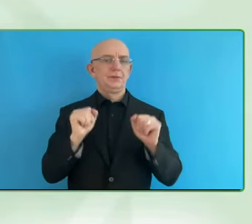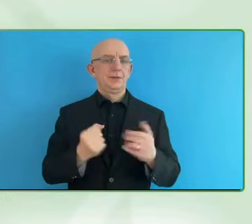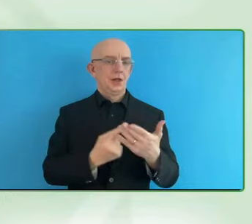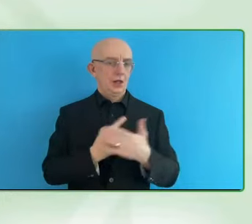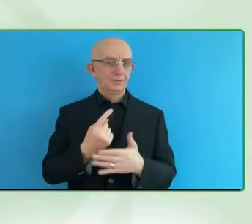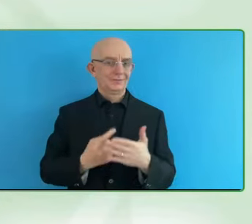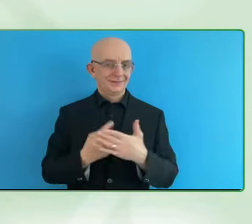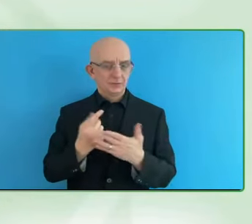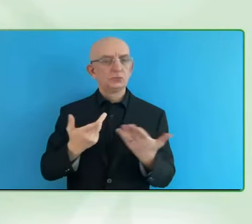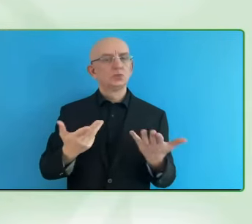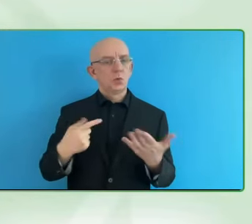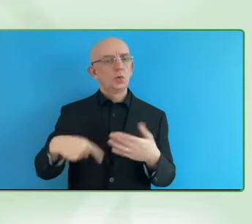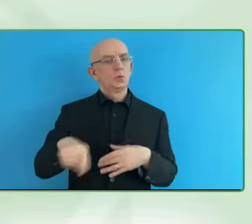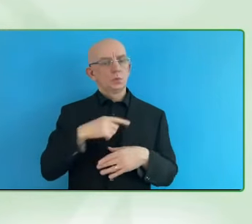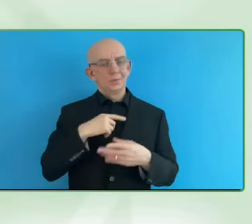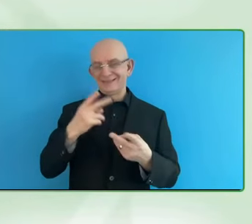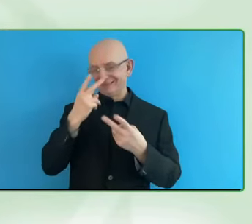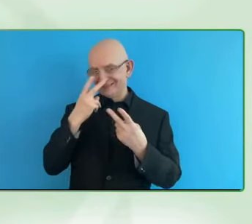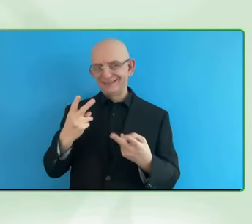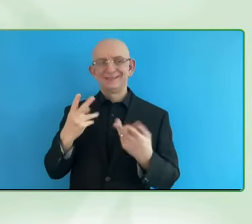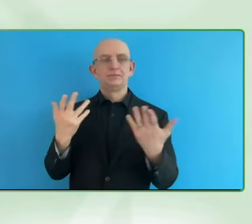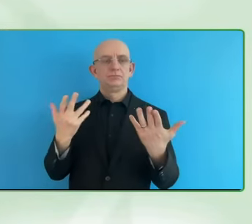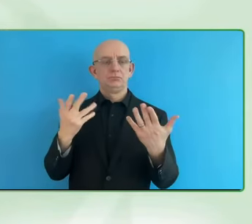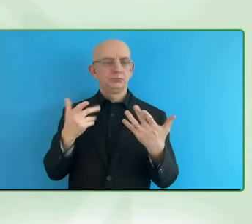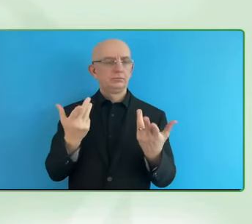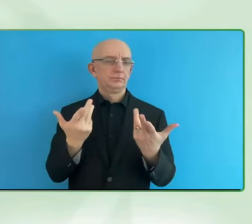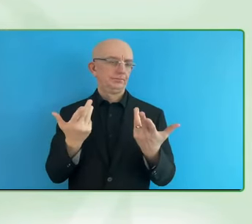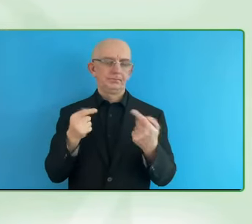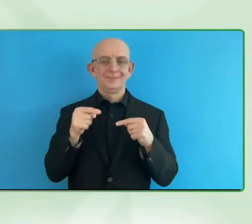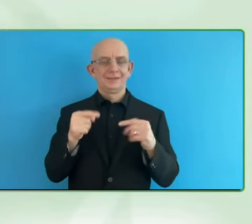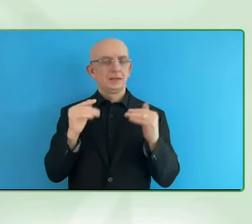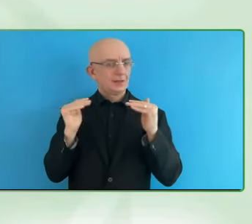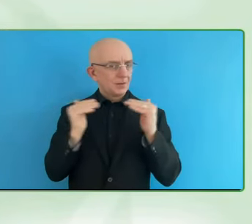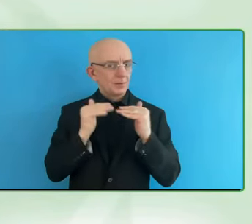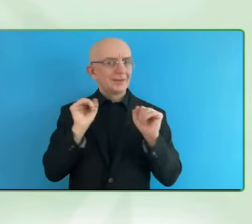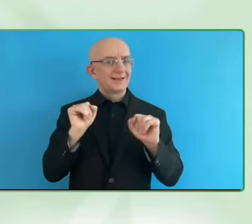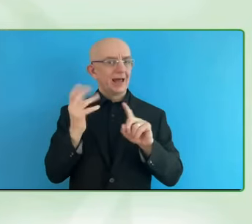then change follows in a lot more positive way.